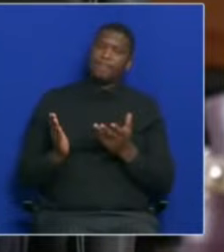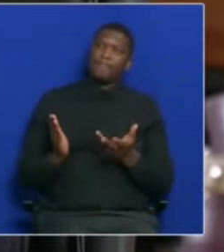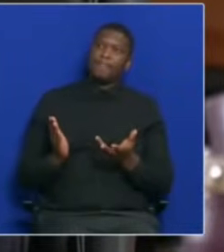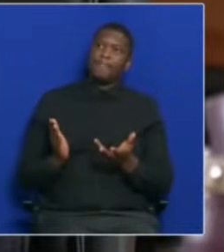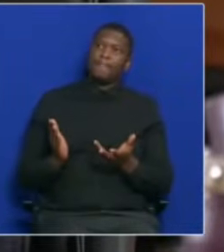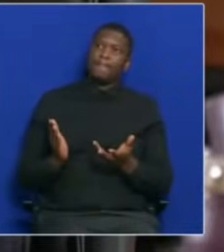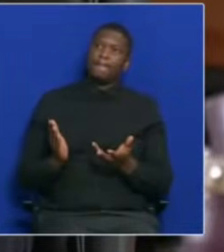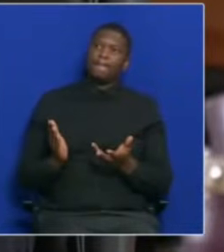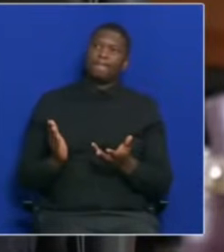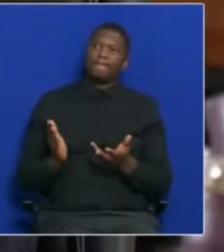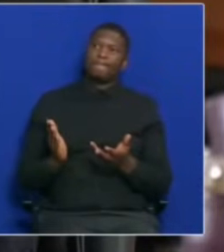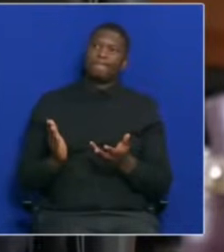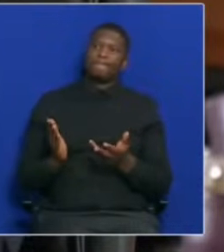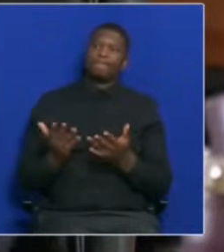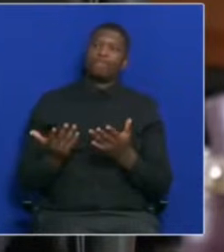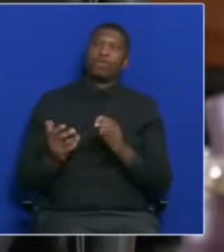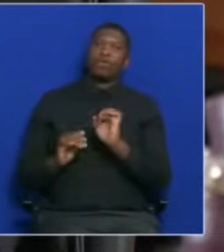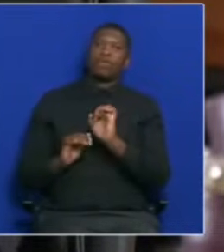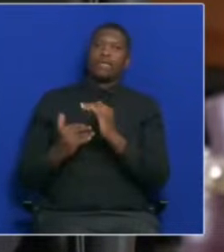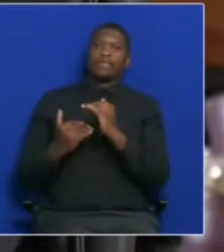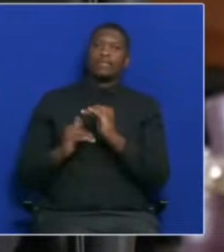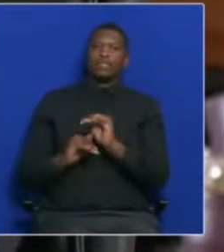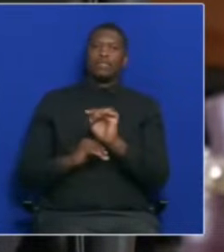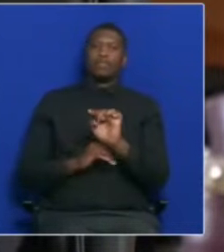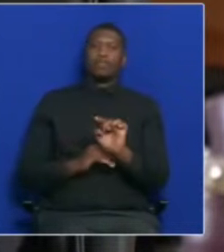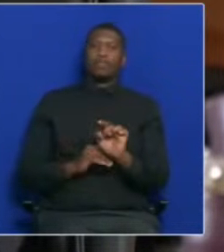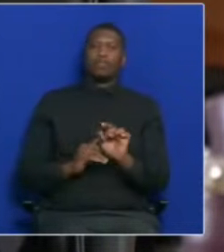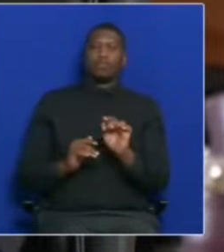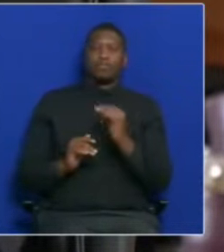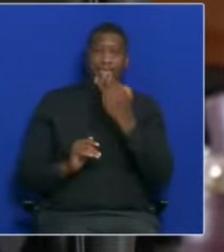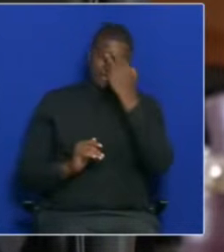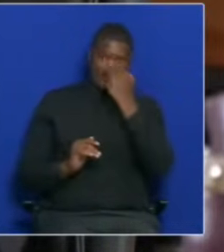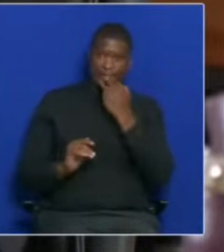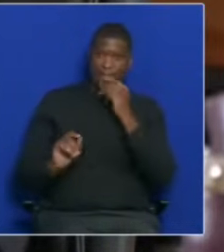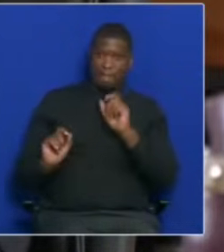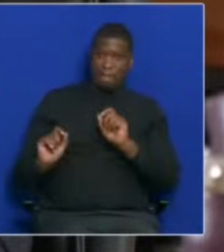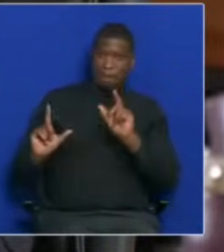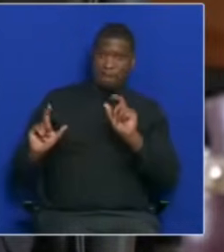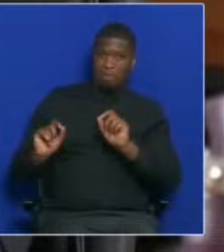set of screenshots that were provided by Ms. Ramsamy.